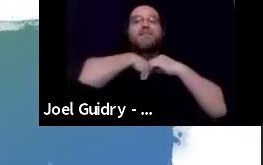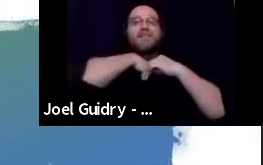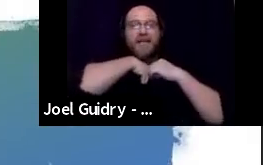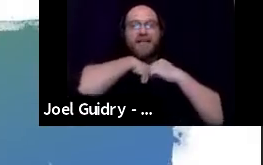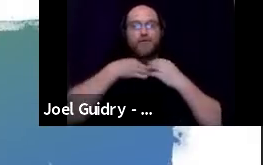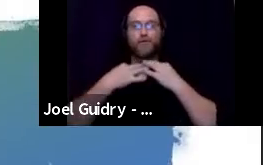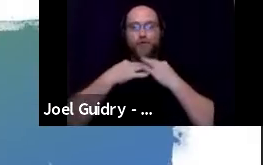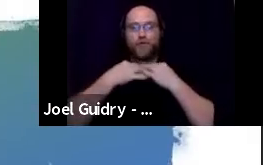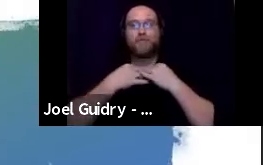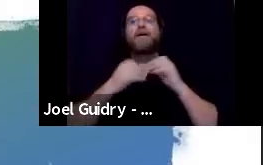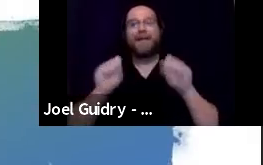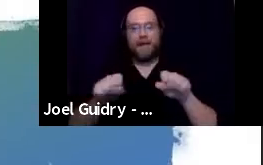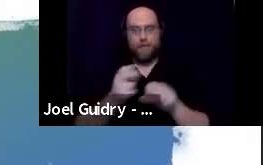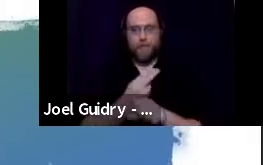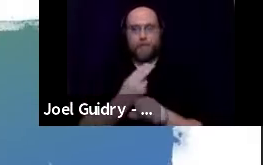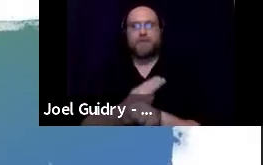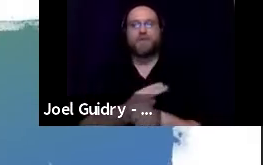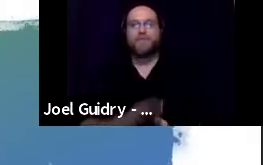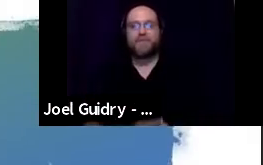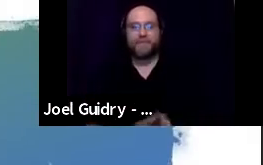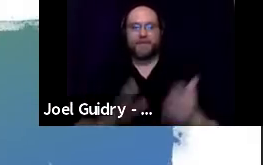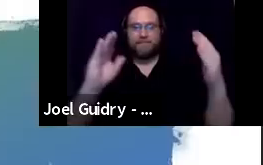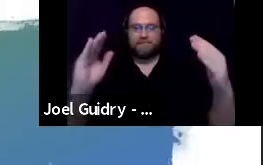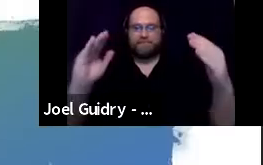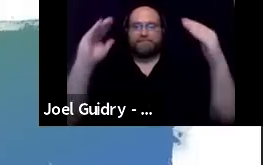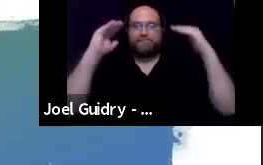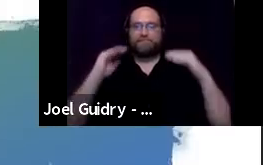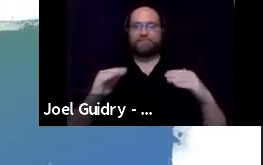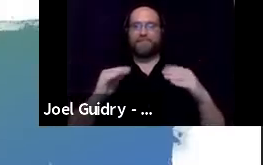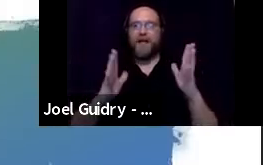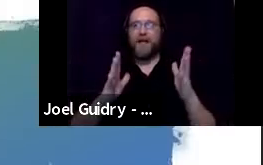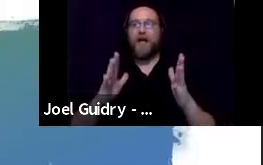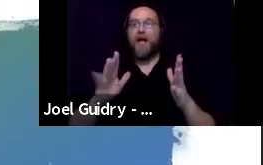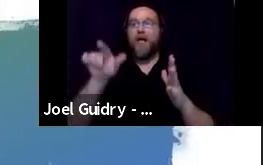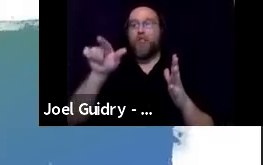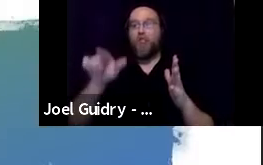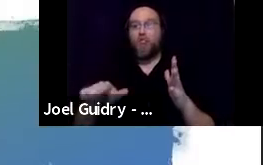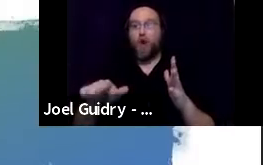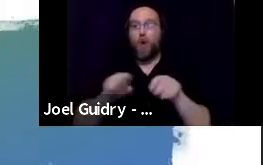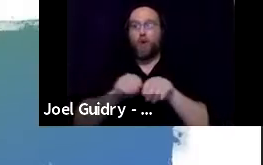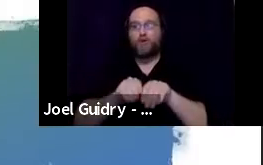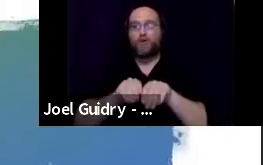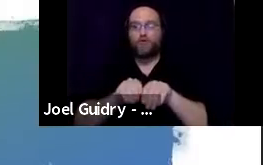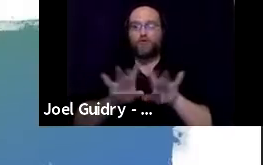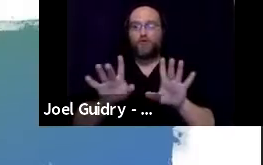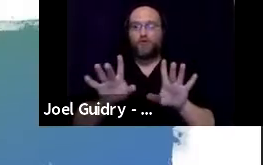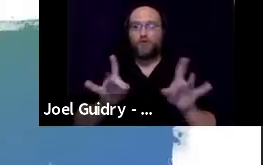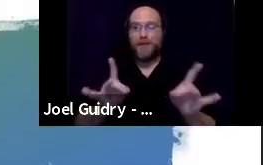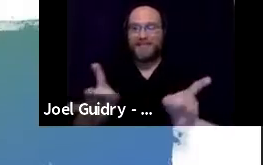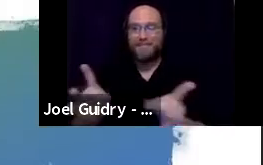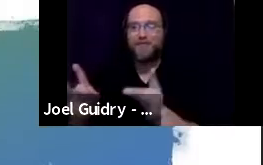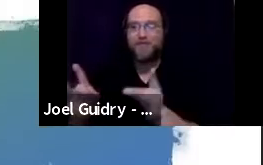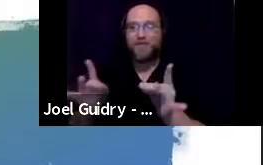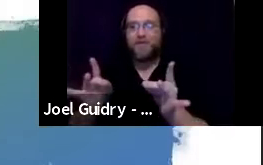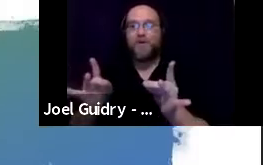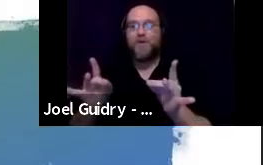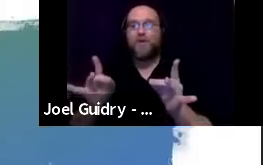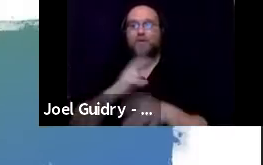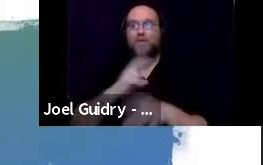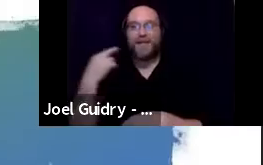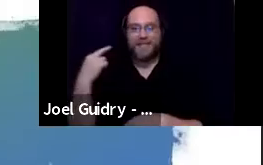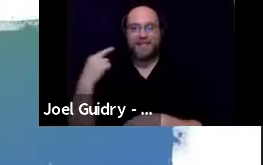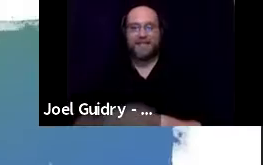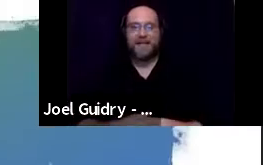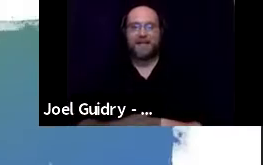areas. These would be structures or classrooms where 6 feet of distance can